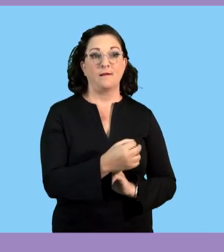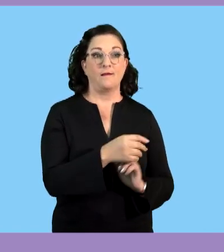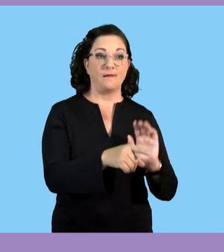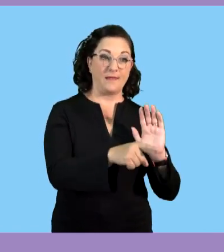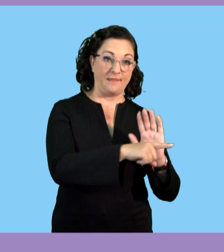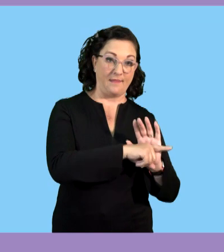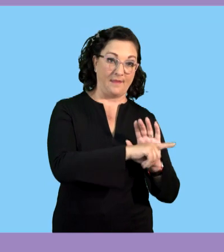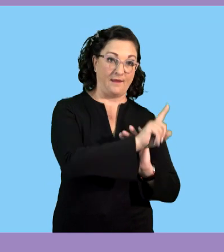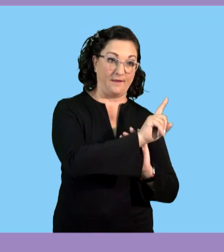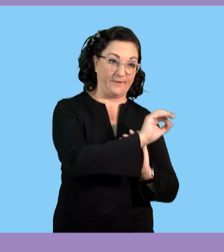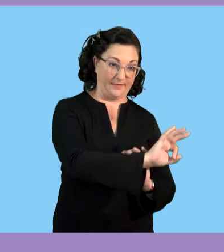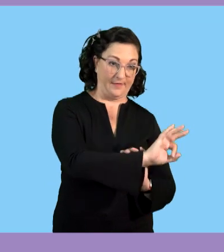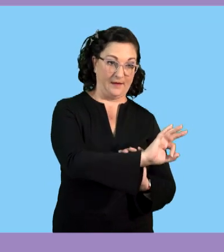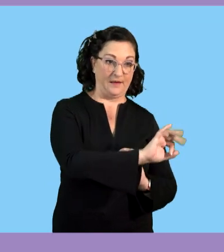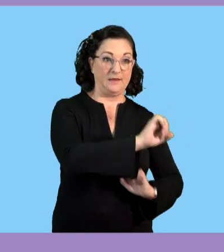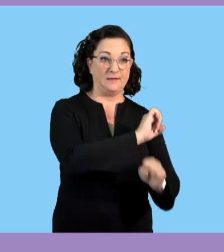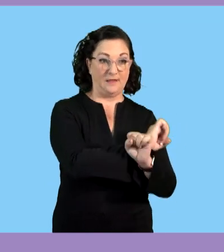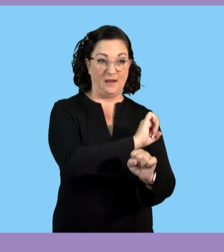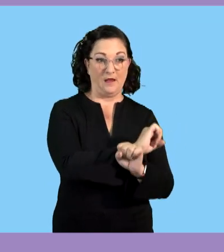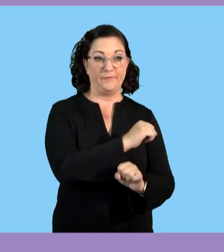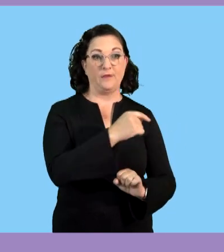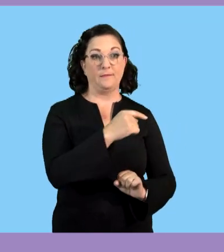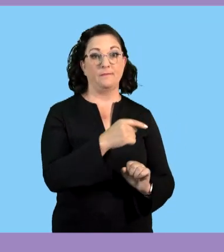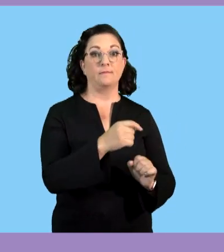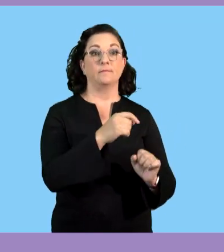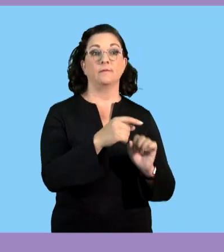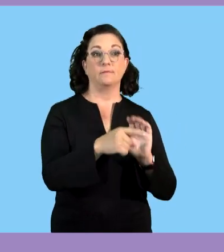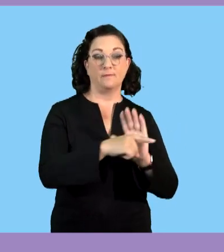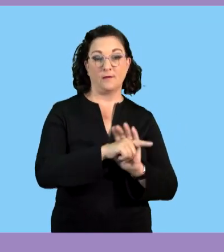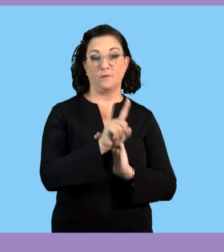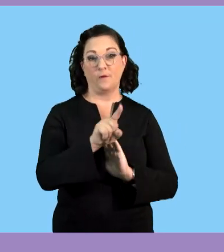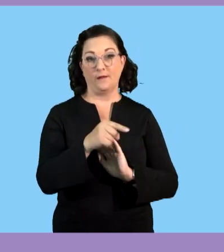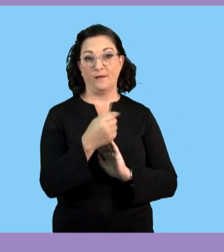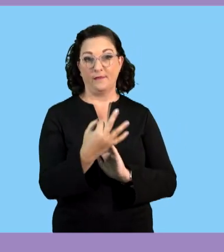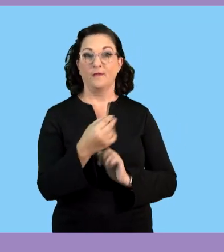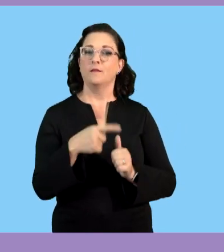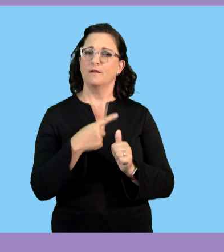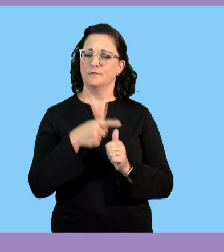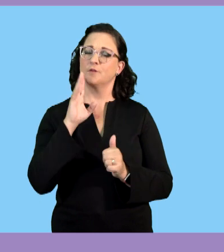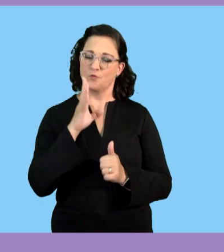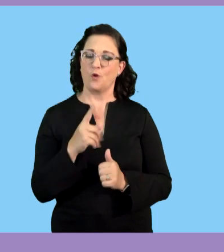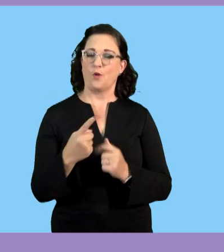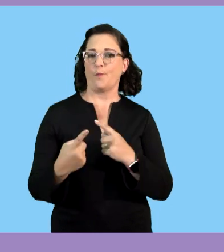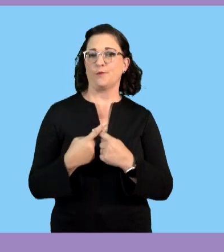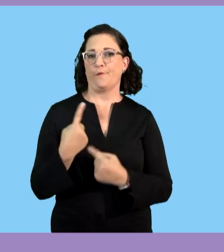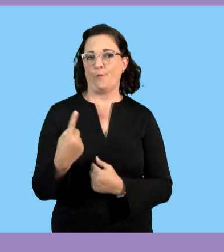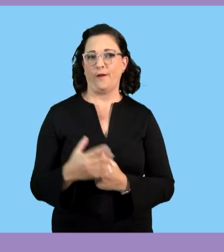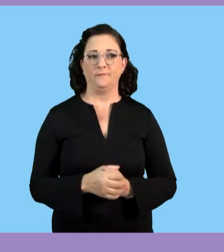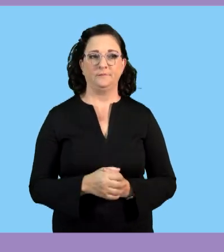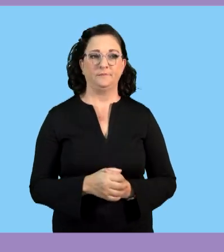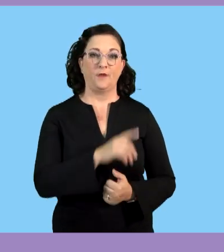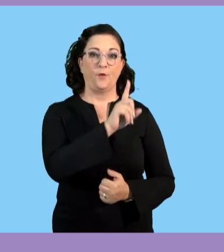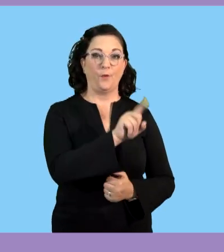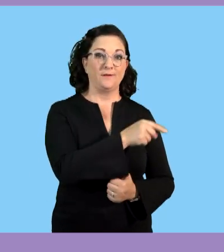3 multiplied by a negative 1/3 will give us a positive 1. So what about 1/6?